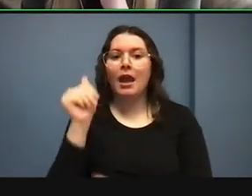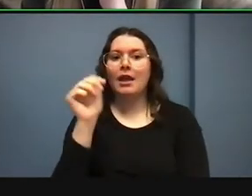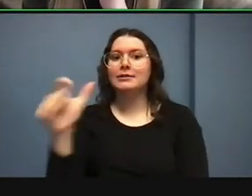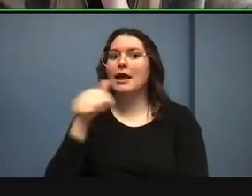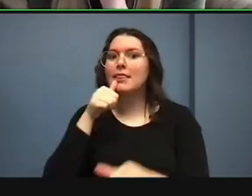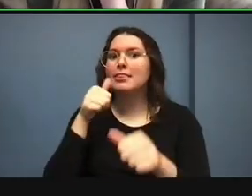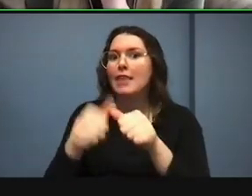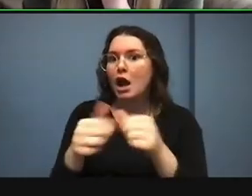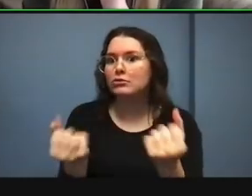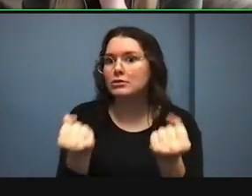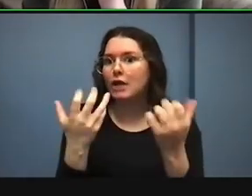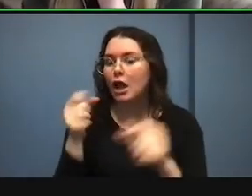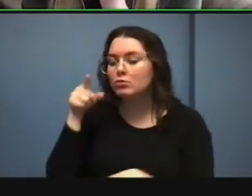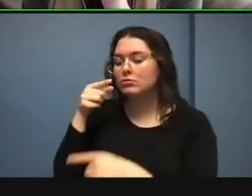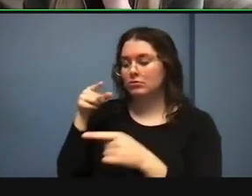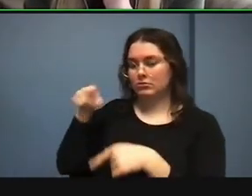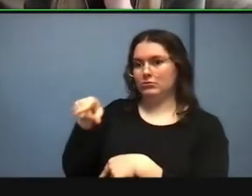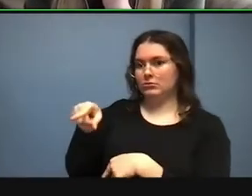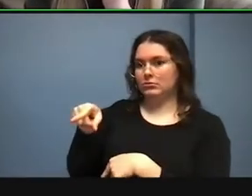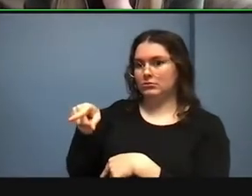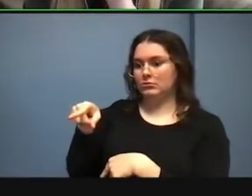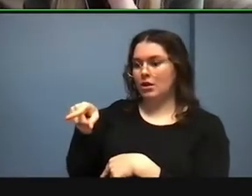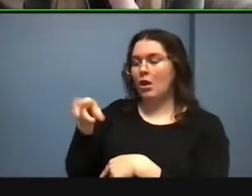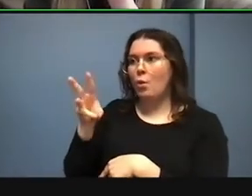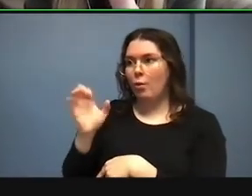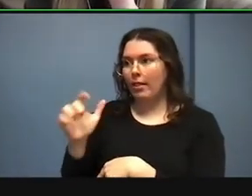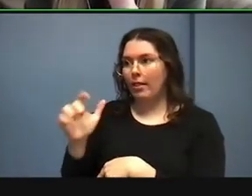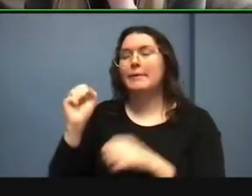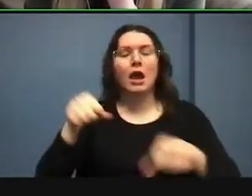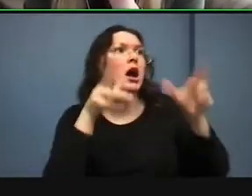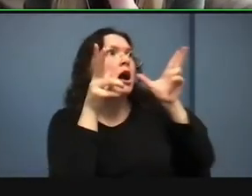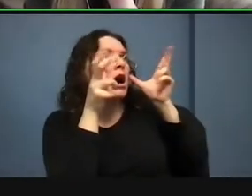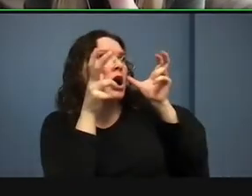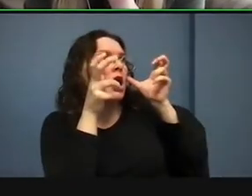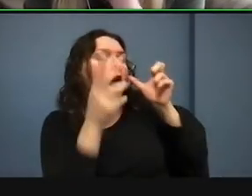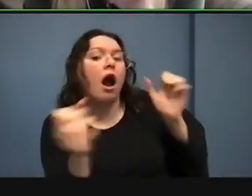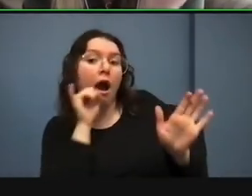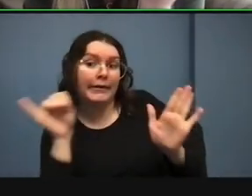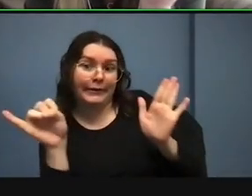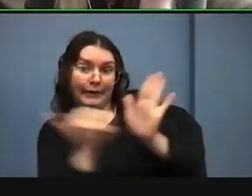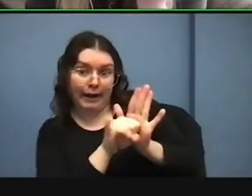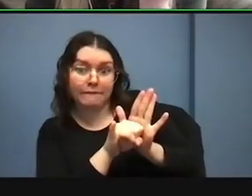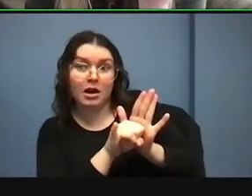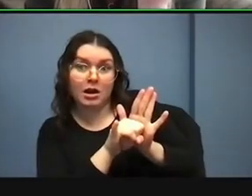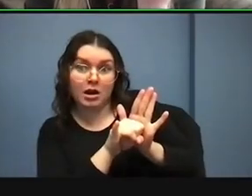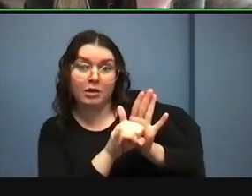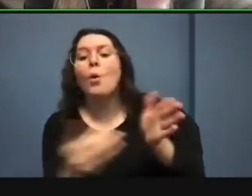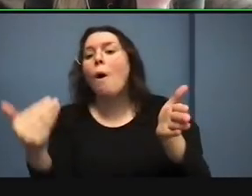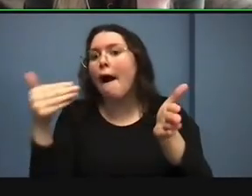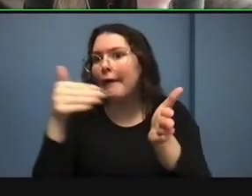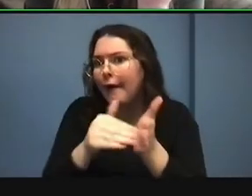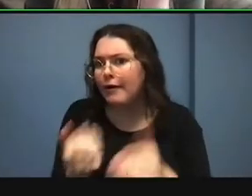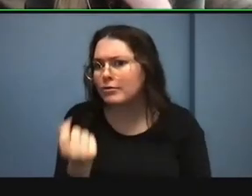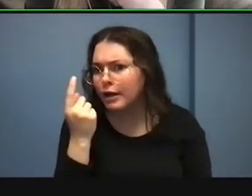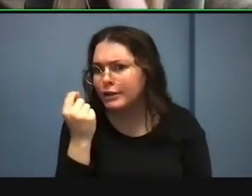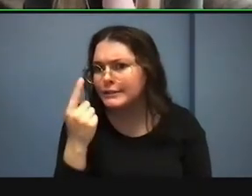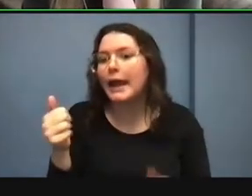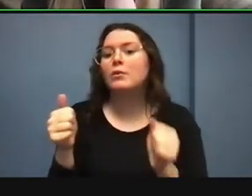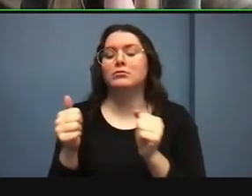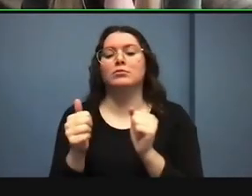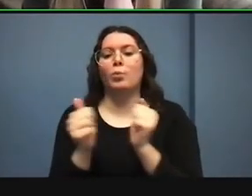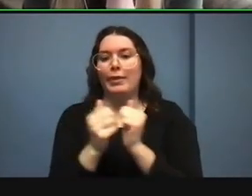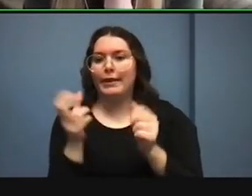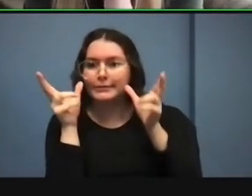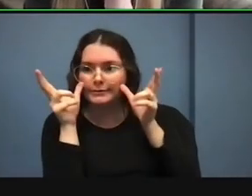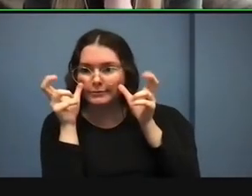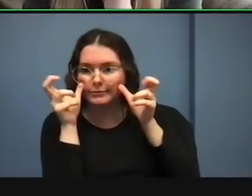letter is signed to him, William can receptively identify, again, understand with his eyes,